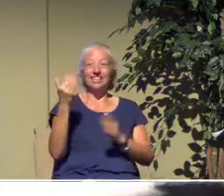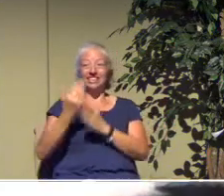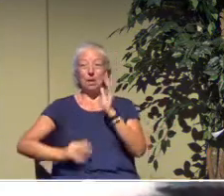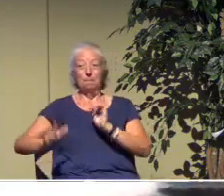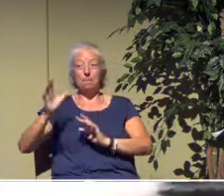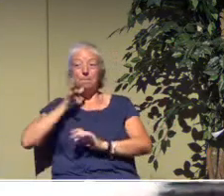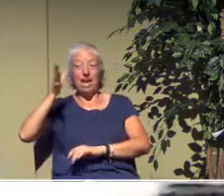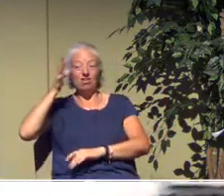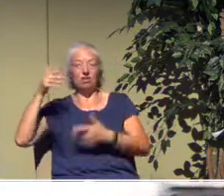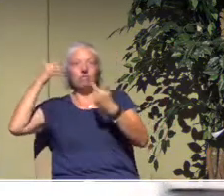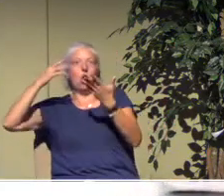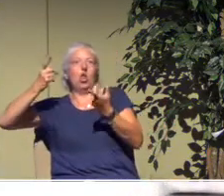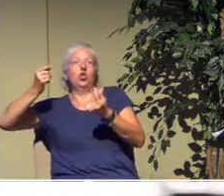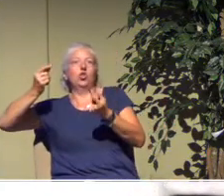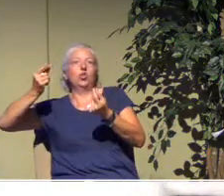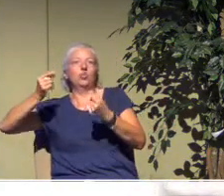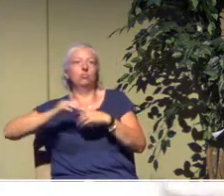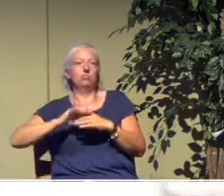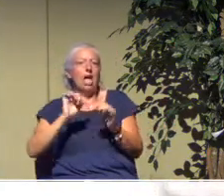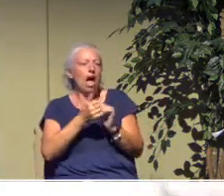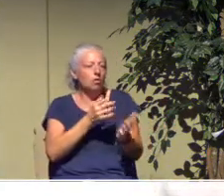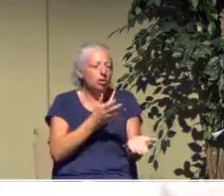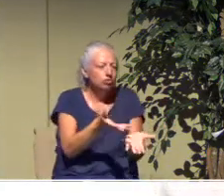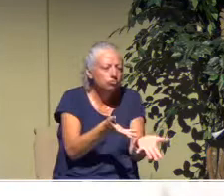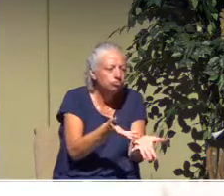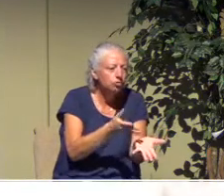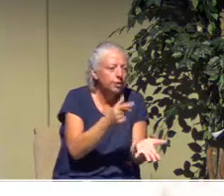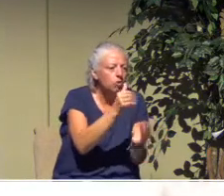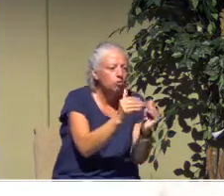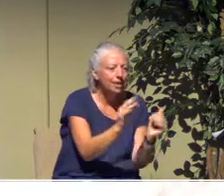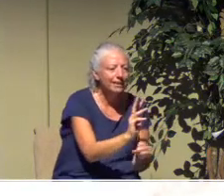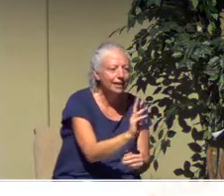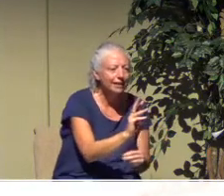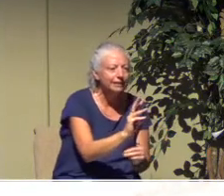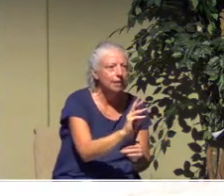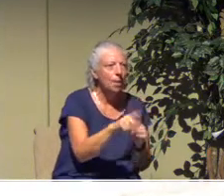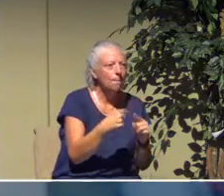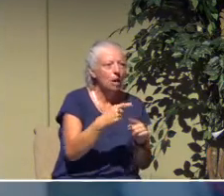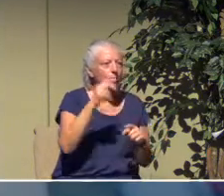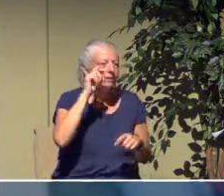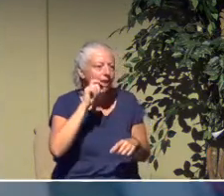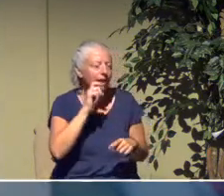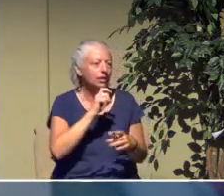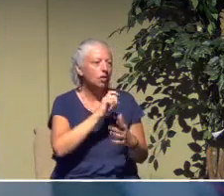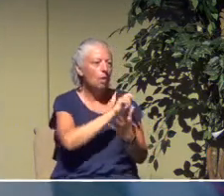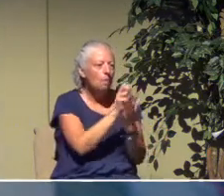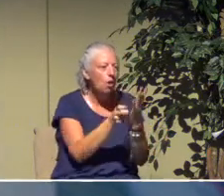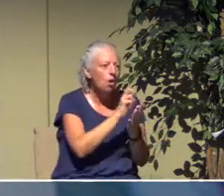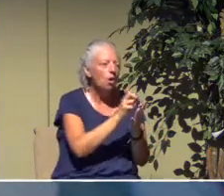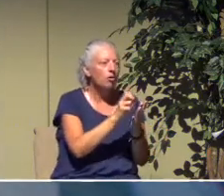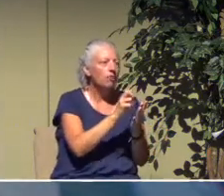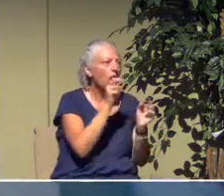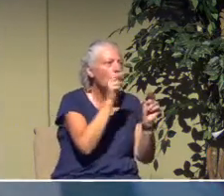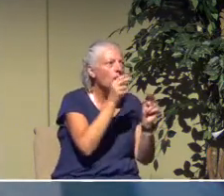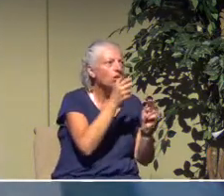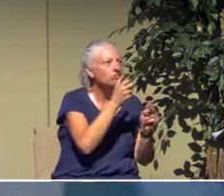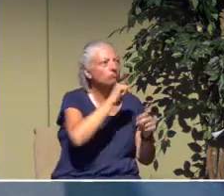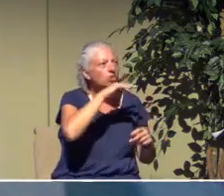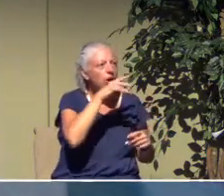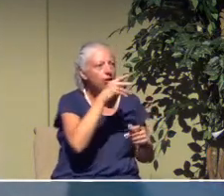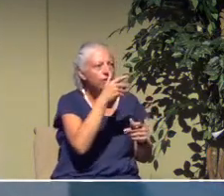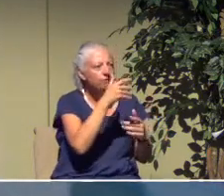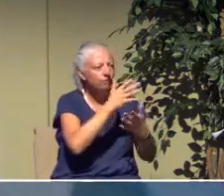to do. How do we talk to a grade six kid about sex or pornography or what they might see online? How to deal with alcohol and drugs, how to deal with